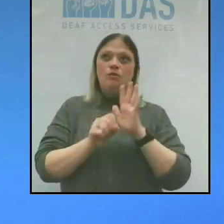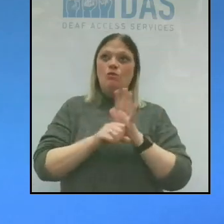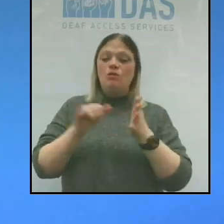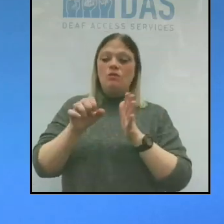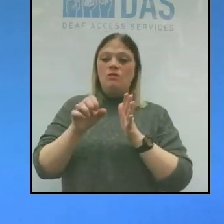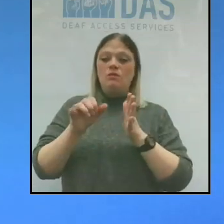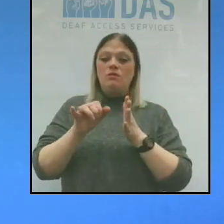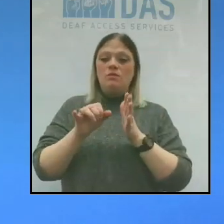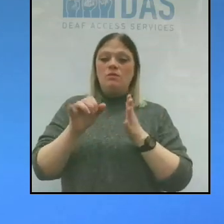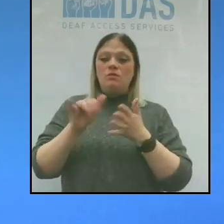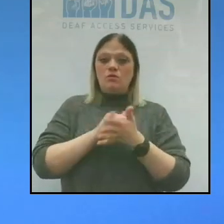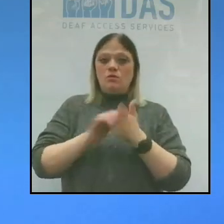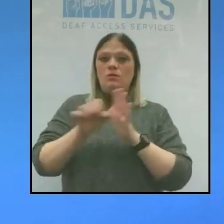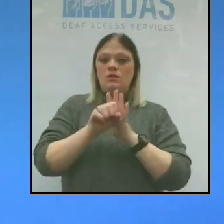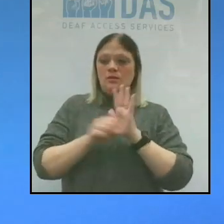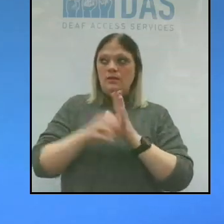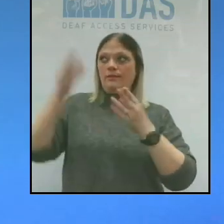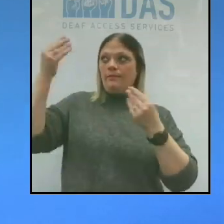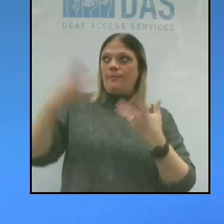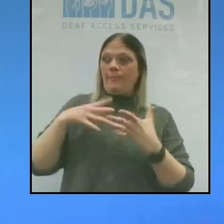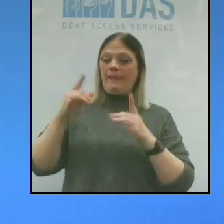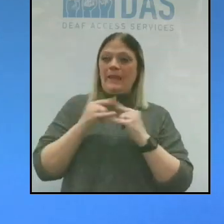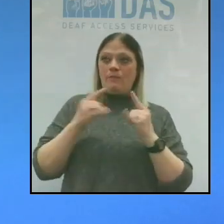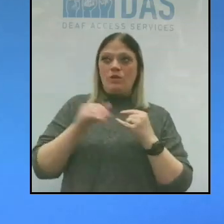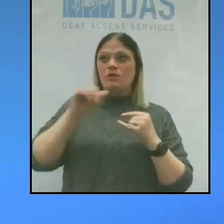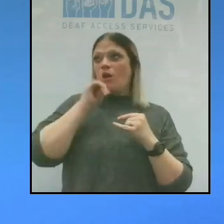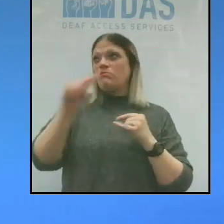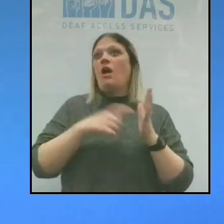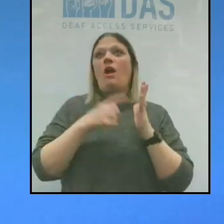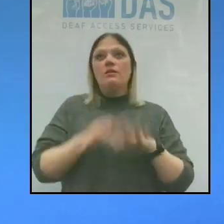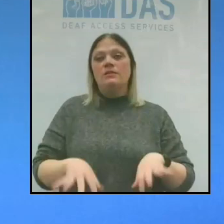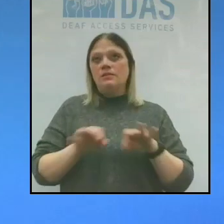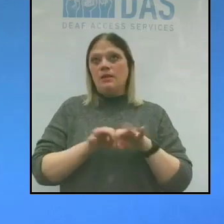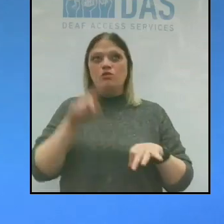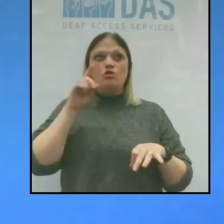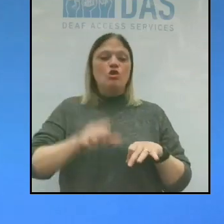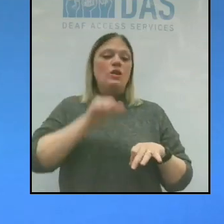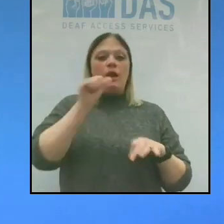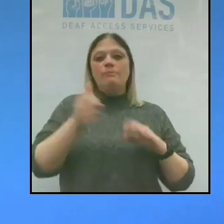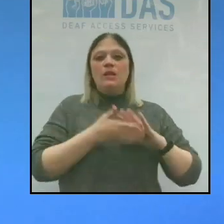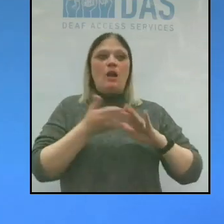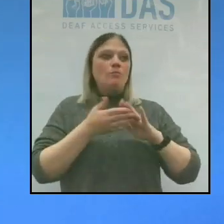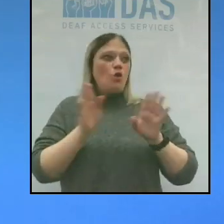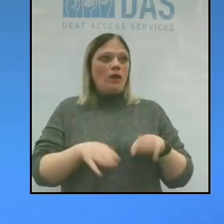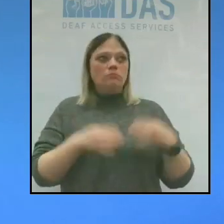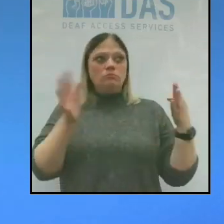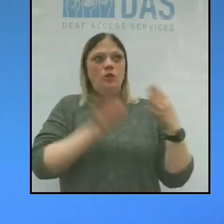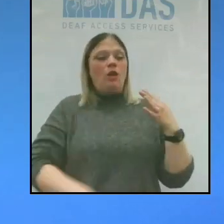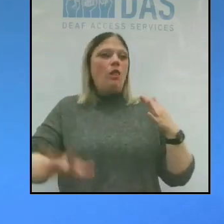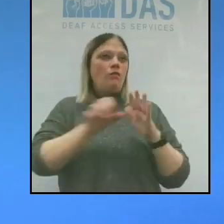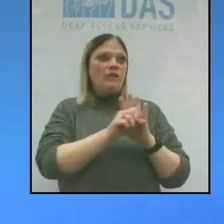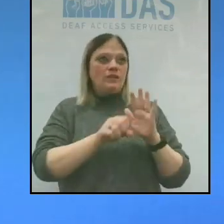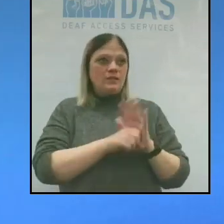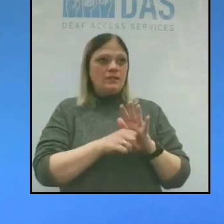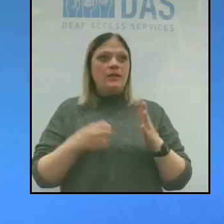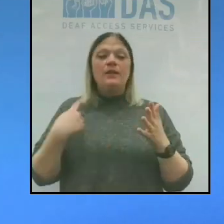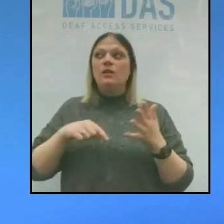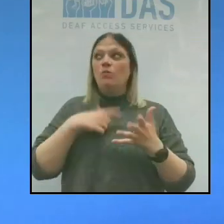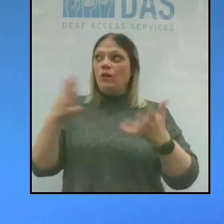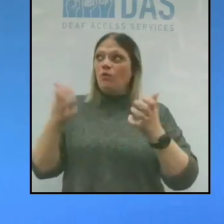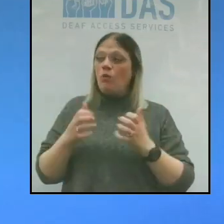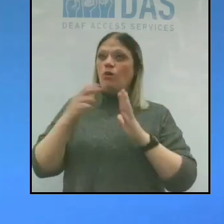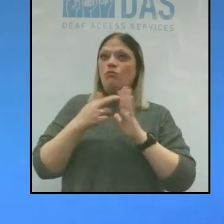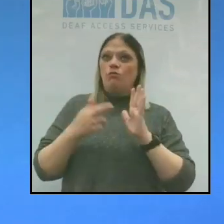informed us that campgrounds are non-essential and therefore should not be operating across the whole state. And we're working with them on rules that would allow other